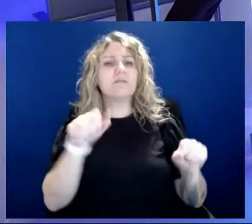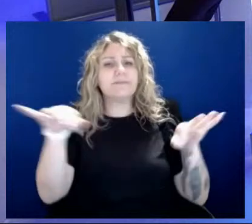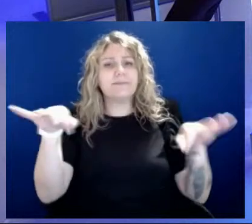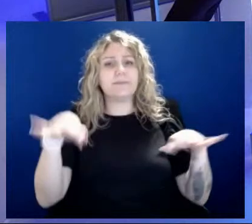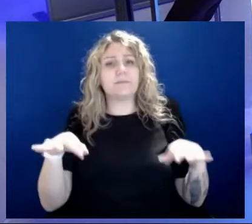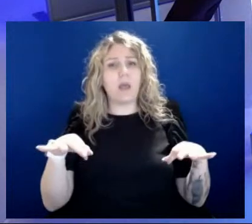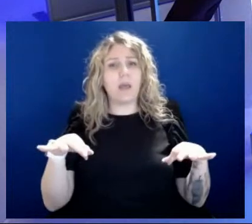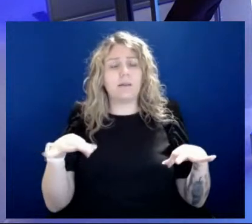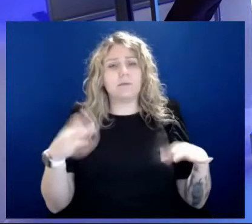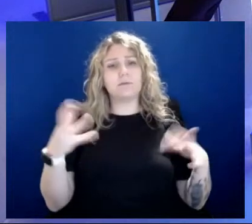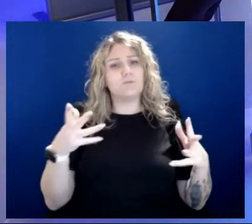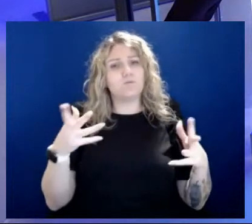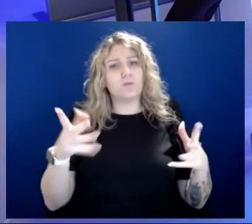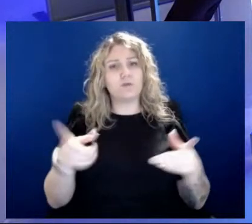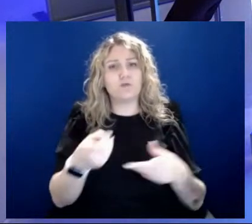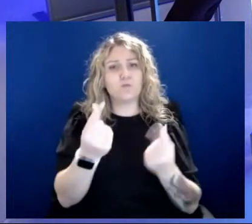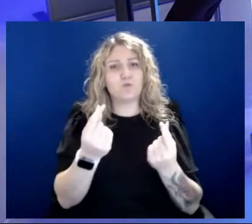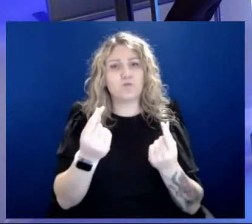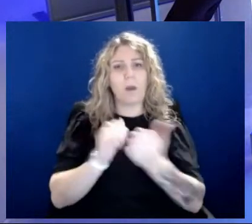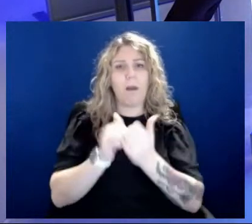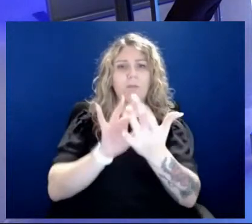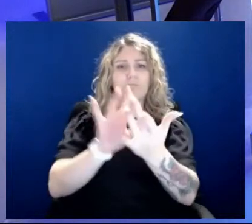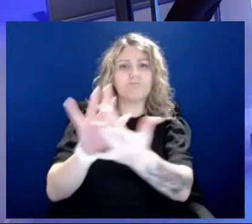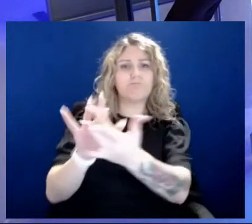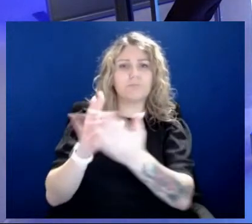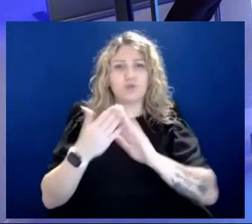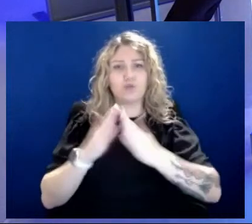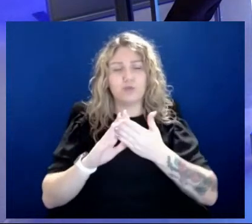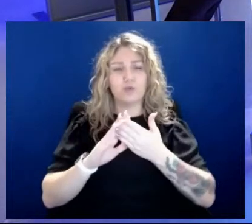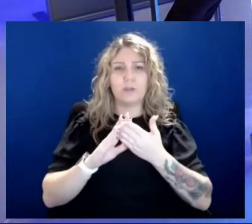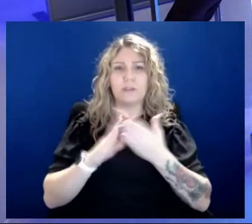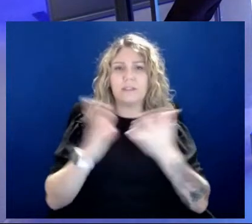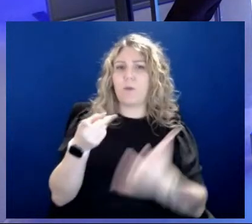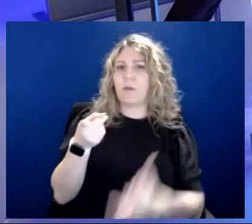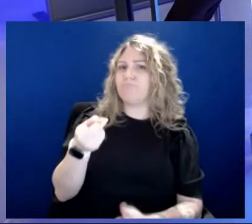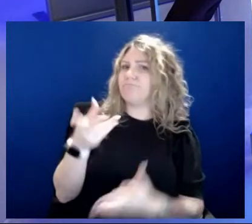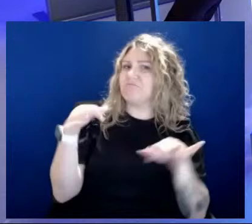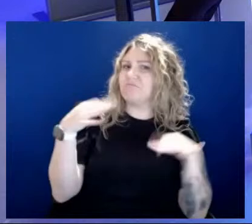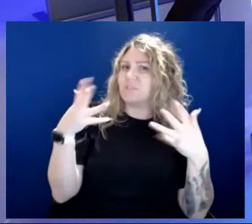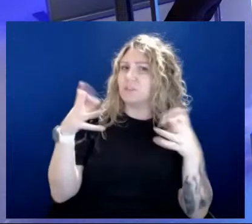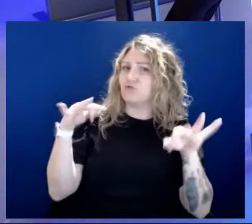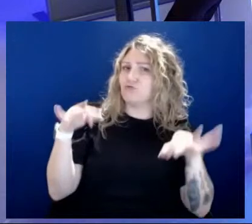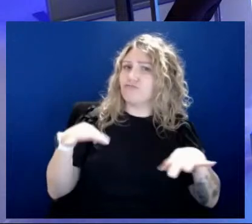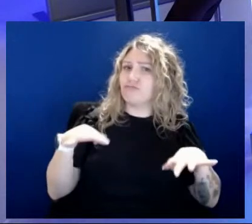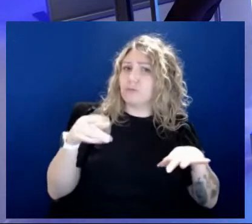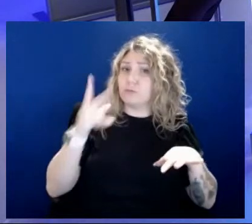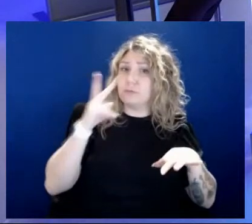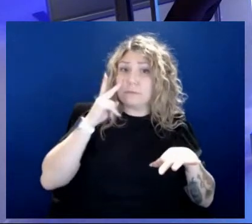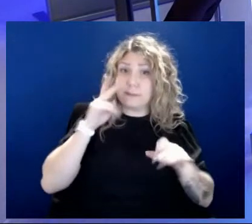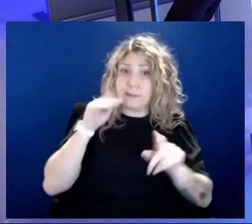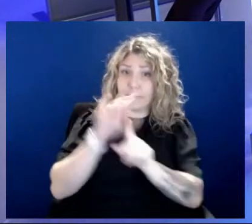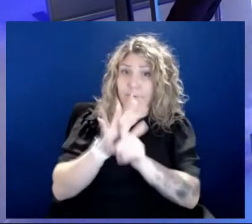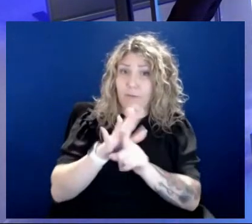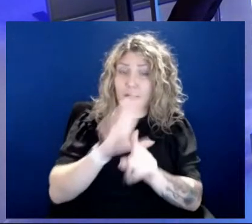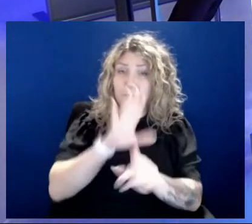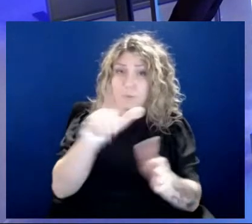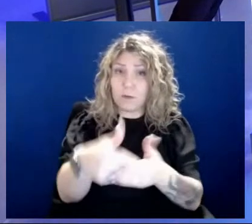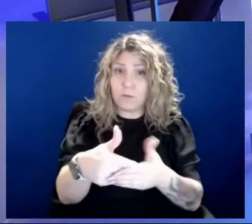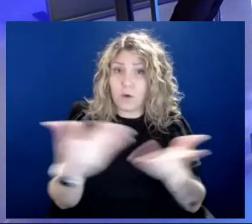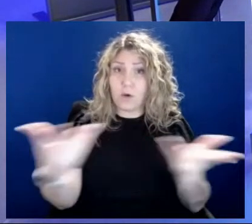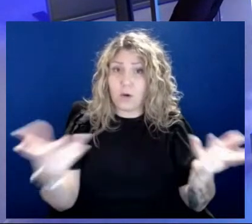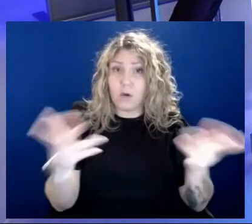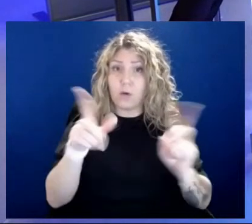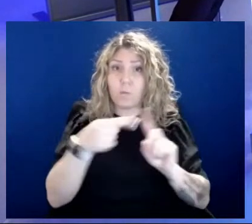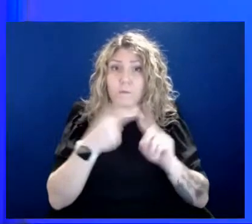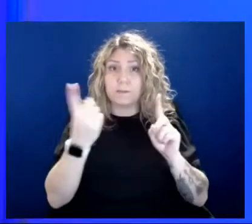what you do, how you're reaching communities. And with what Dr. Ellerbeck has explained, are you seeing those effects overall? What do you see when something like this comes